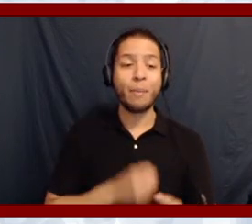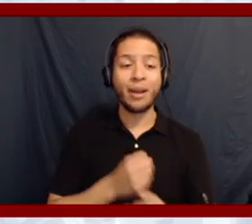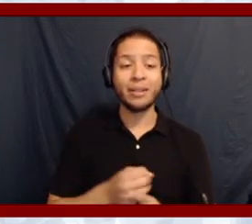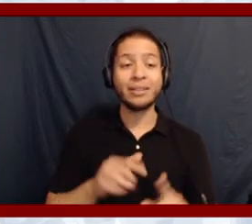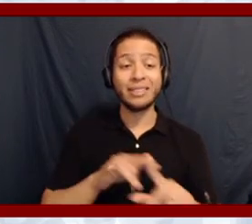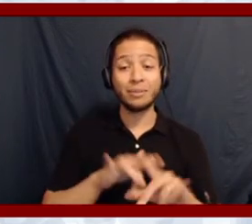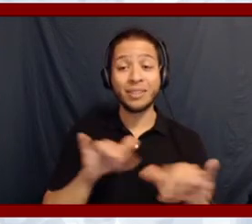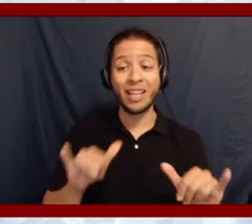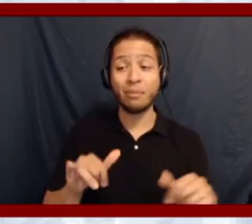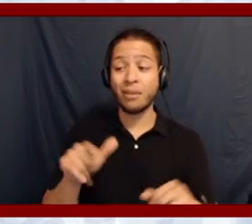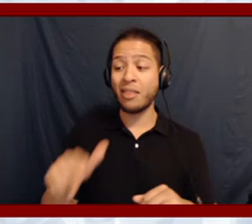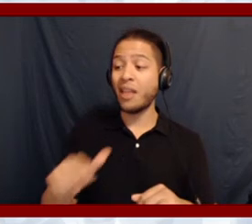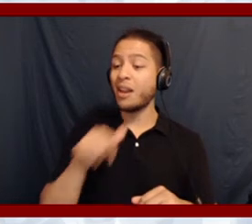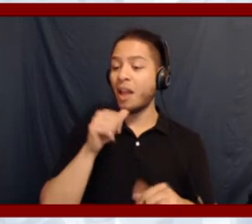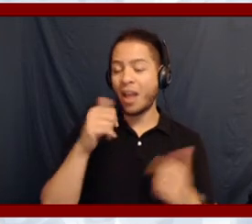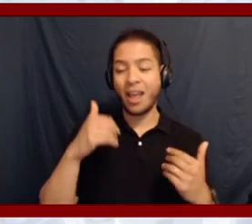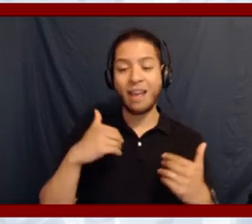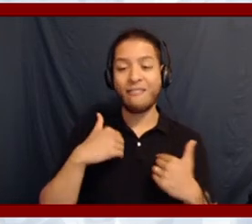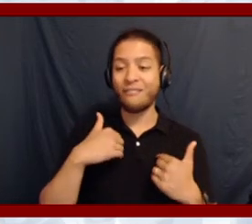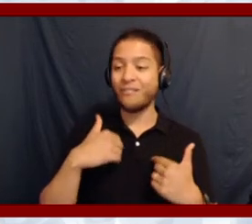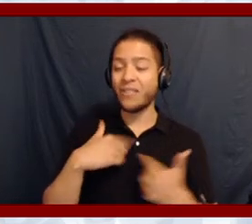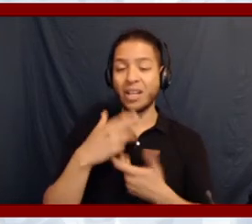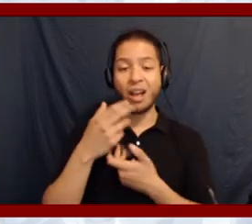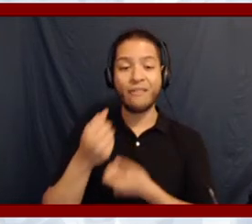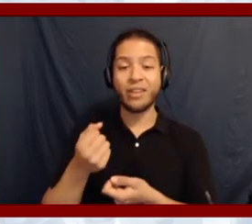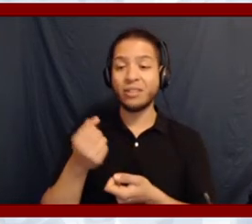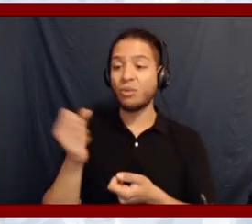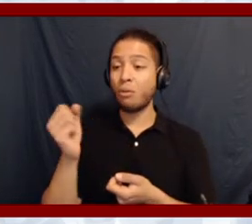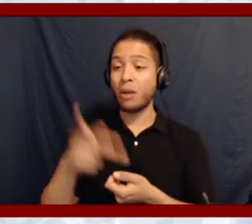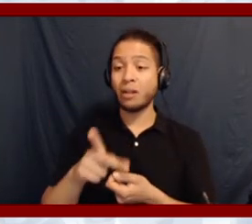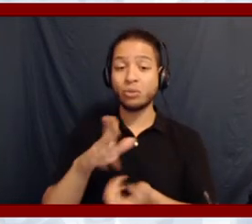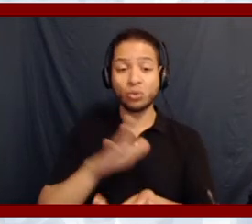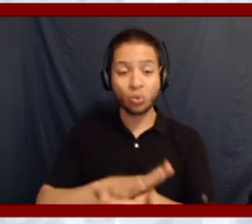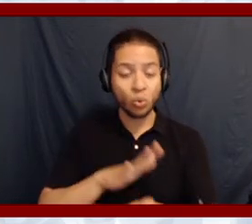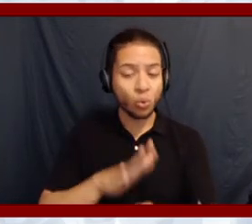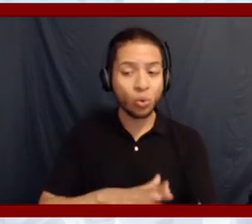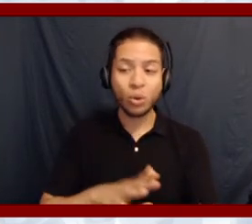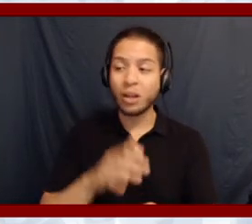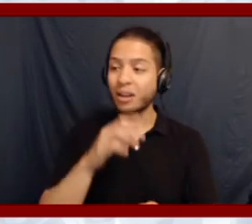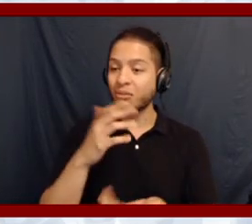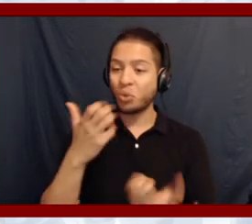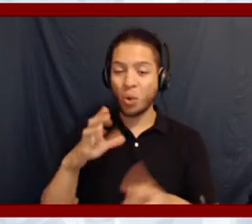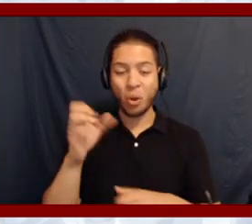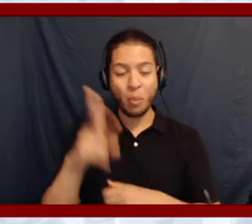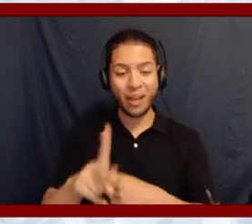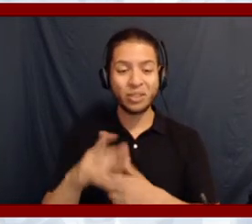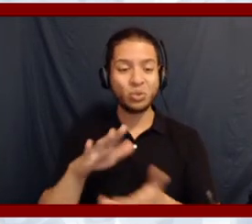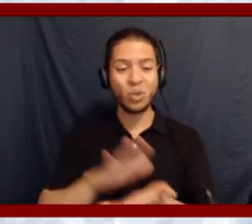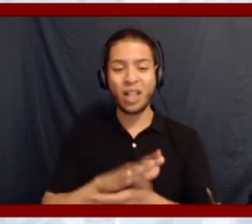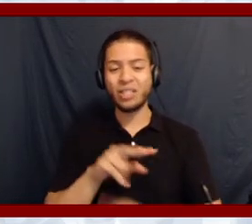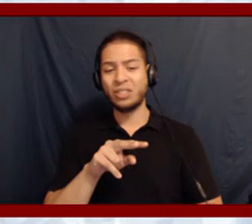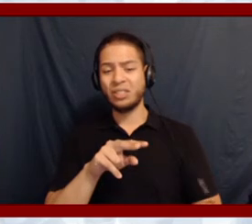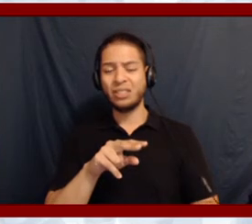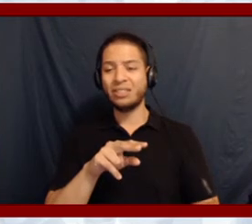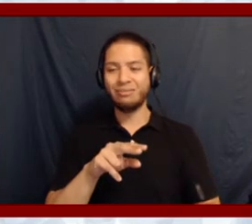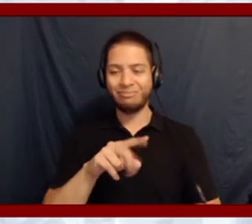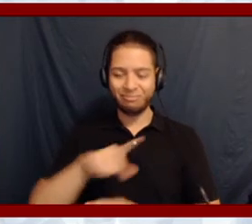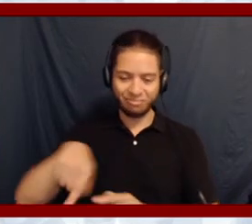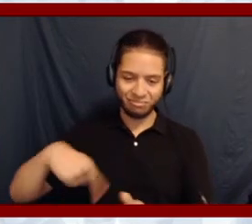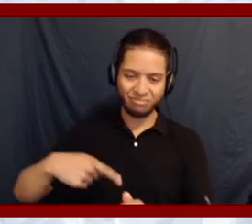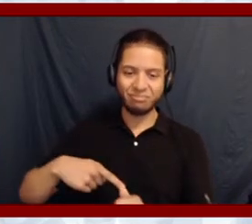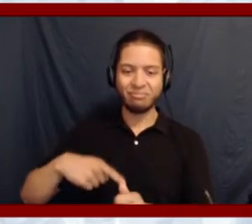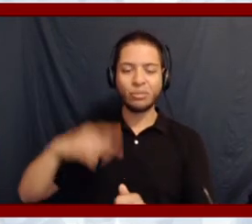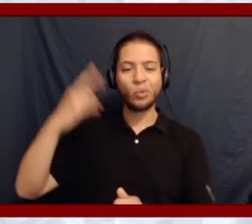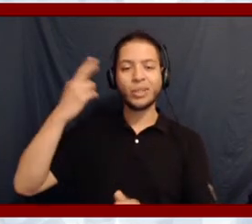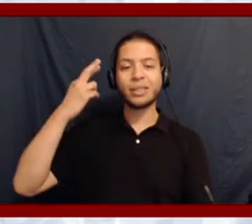confidence in returning to school or colleges is greater as well. So when we put poor policies in place, we're just